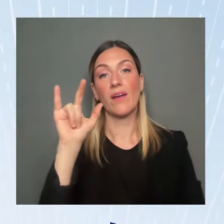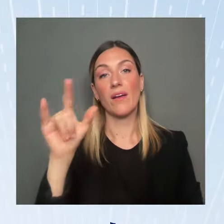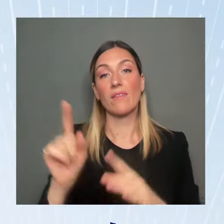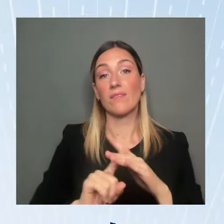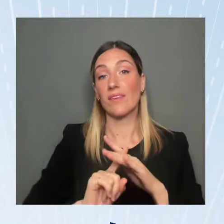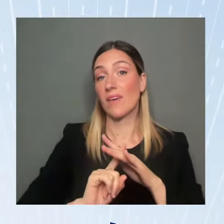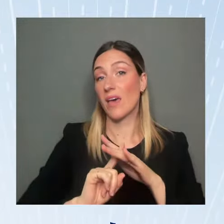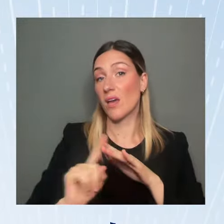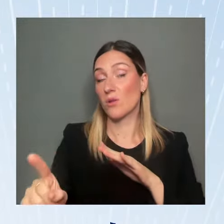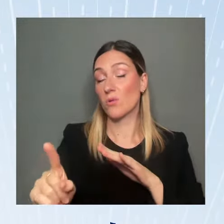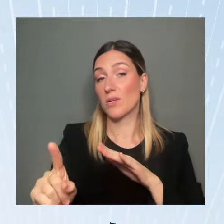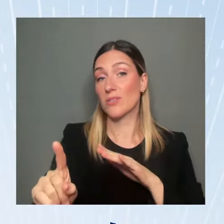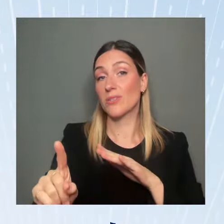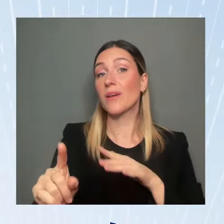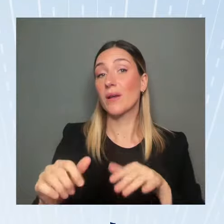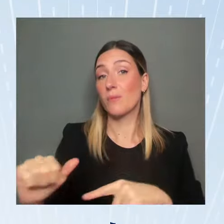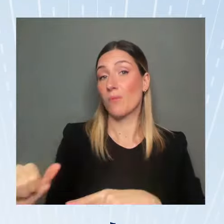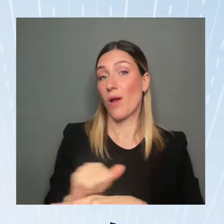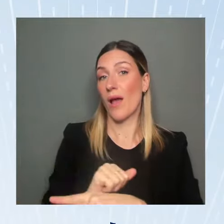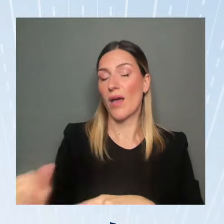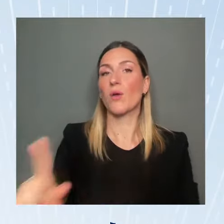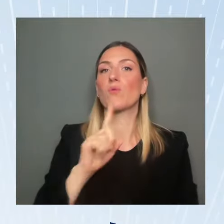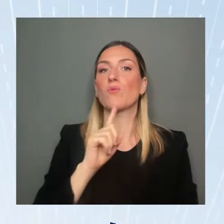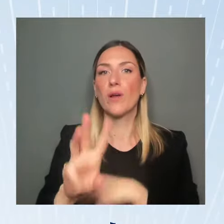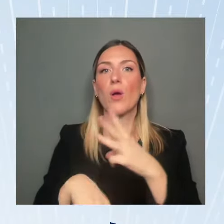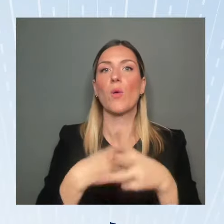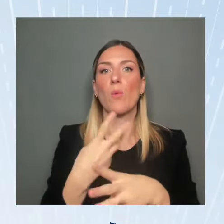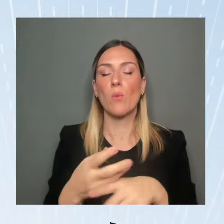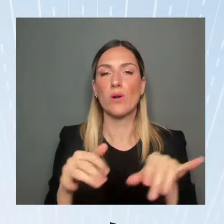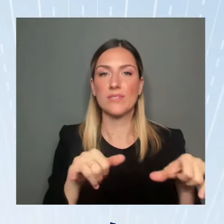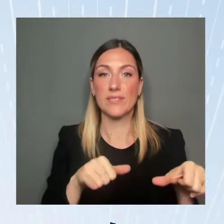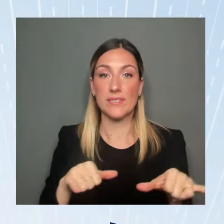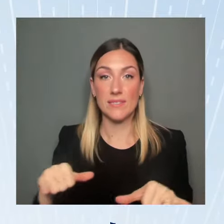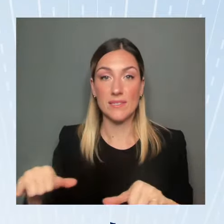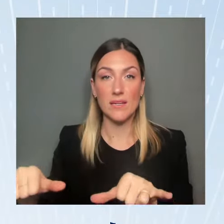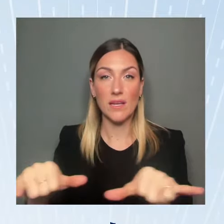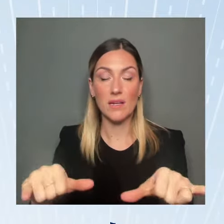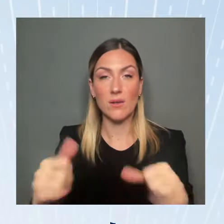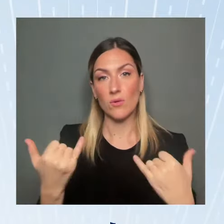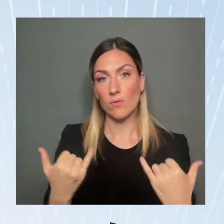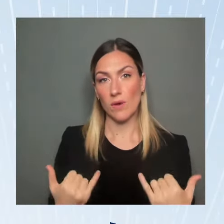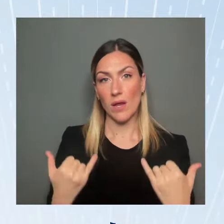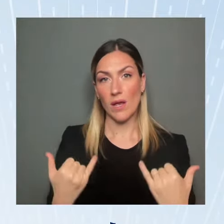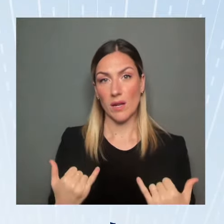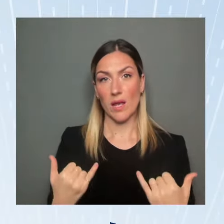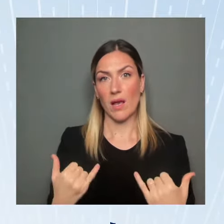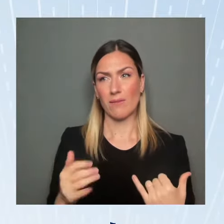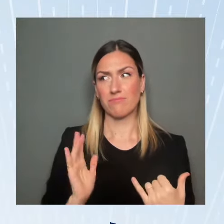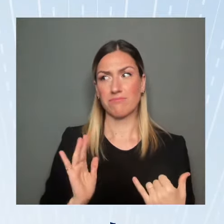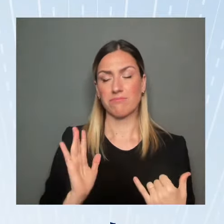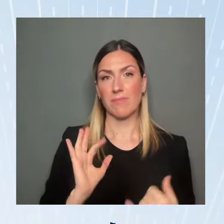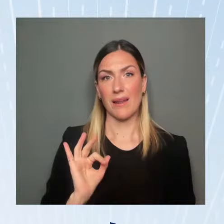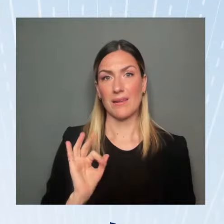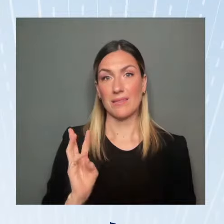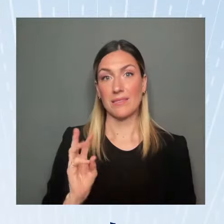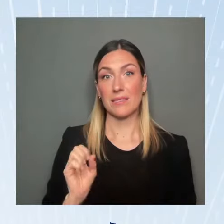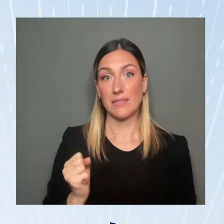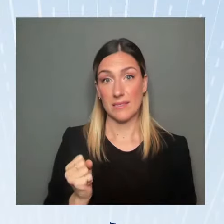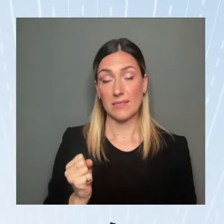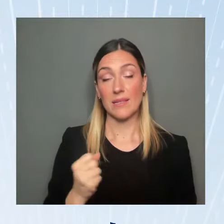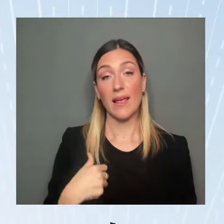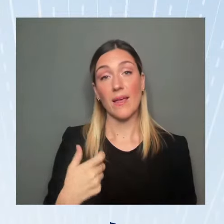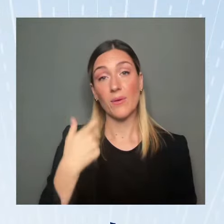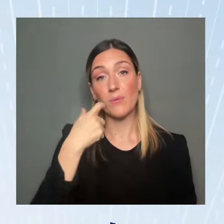evacuation drills, to use real-world standards. The current standards date to the 1960s. And when the last one was